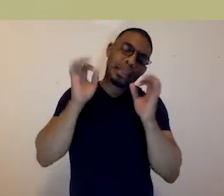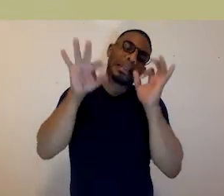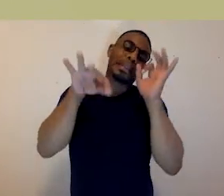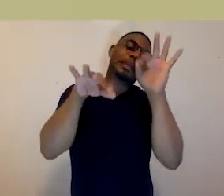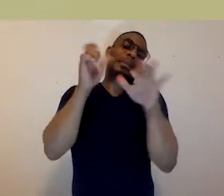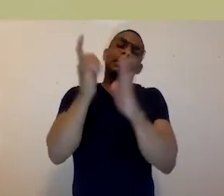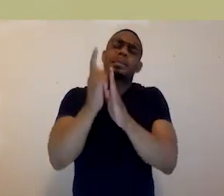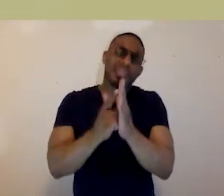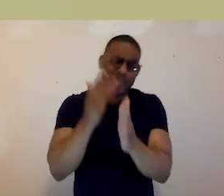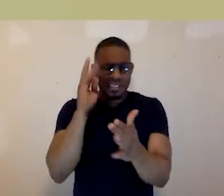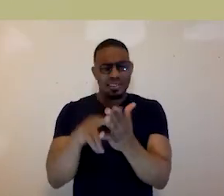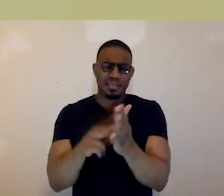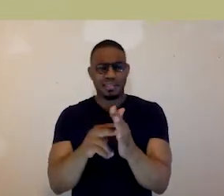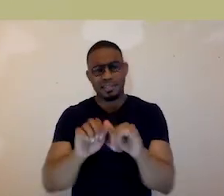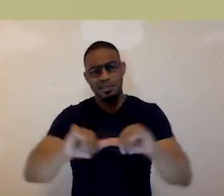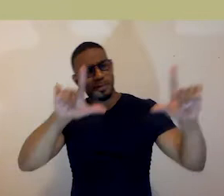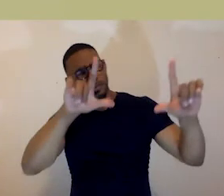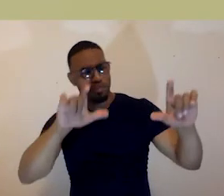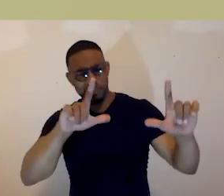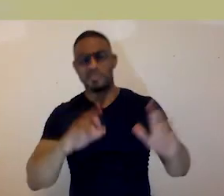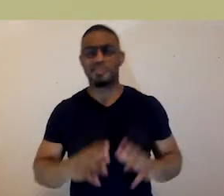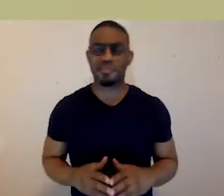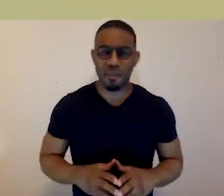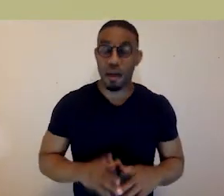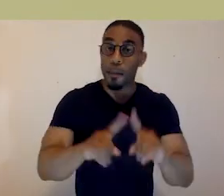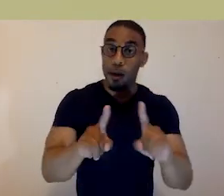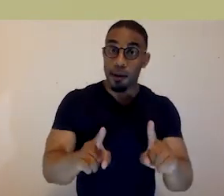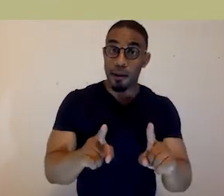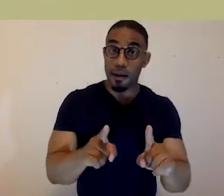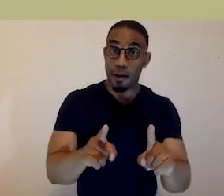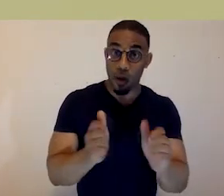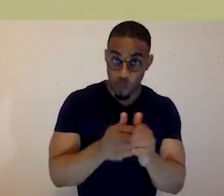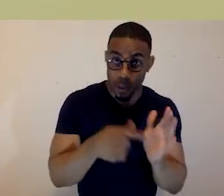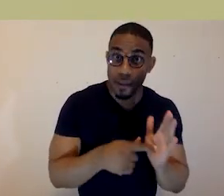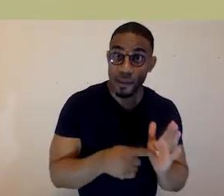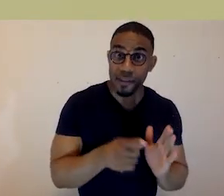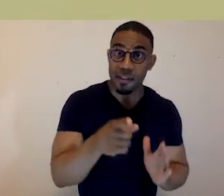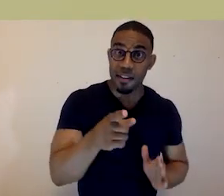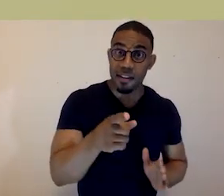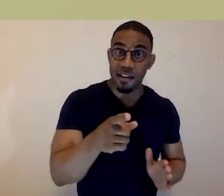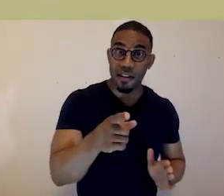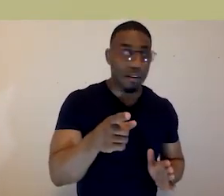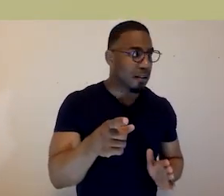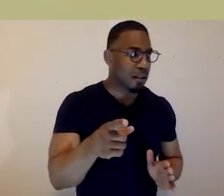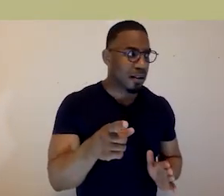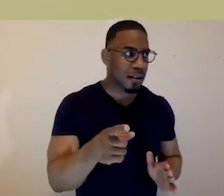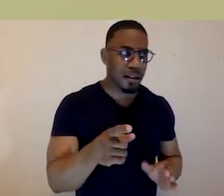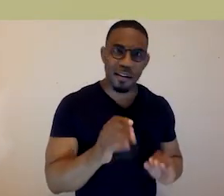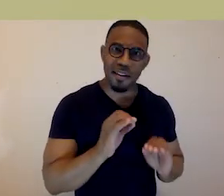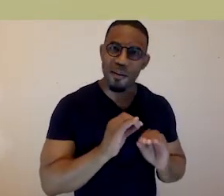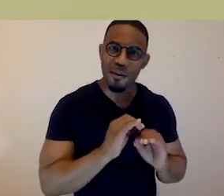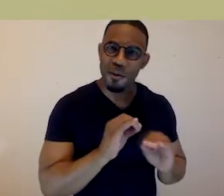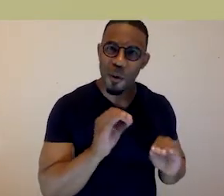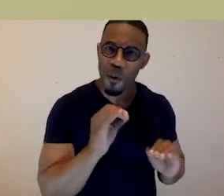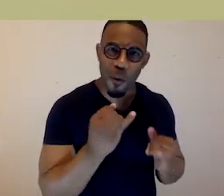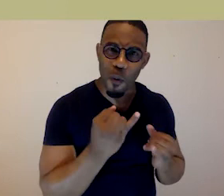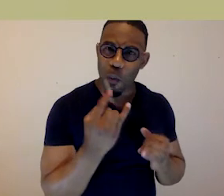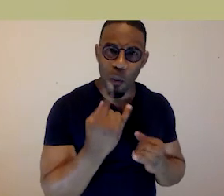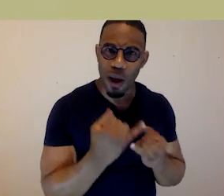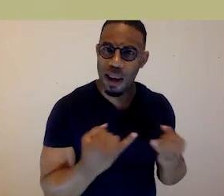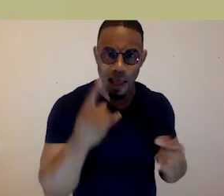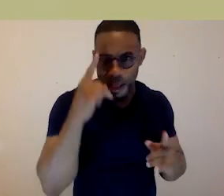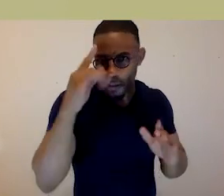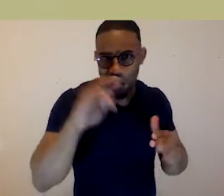some logs, you know, some screenshots. But with this, there was no one-line